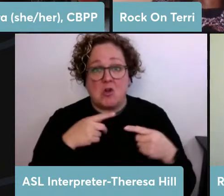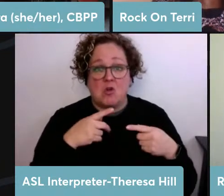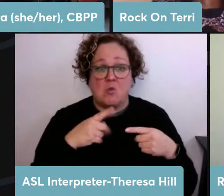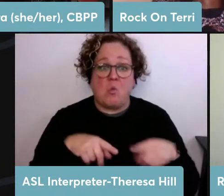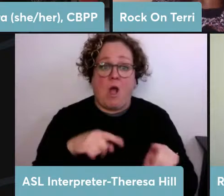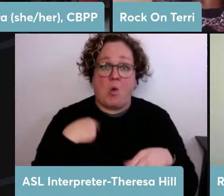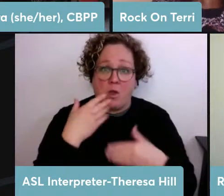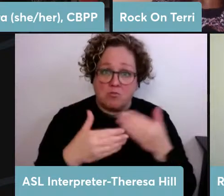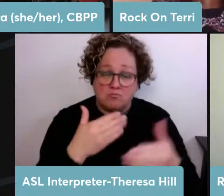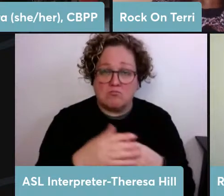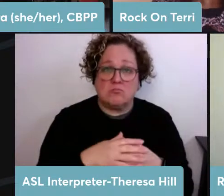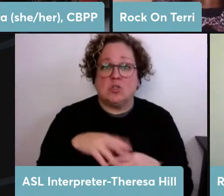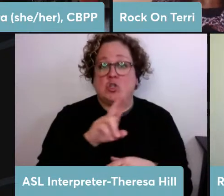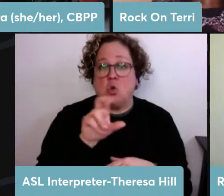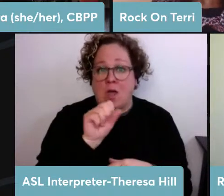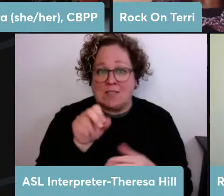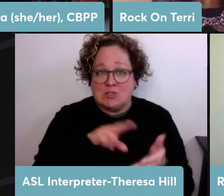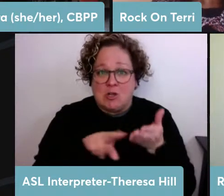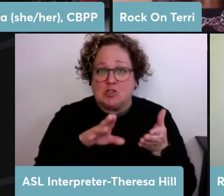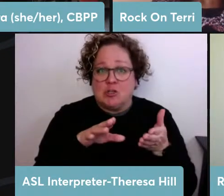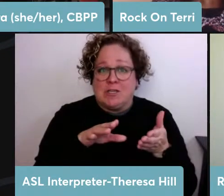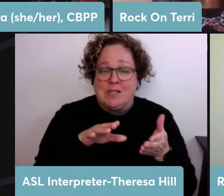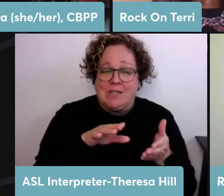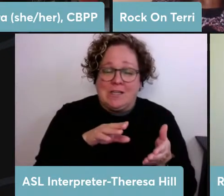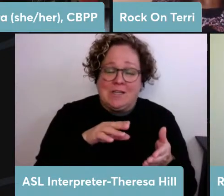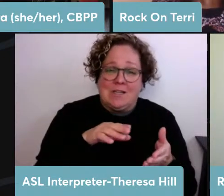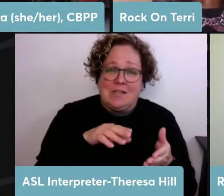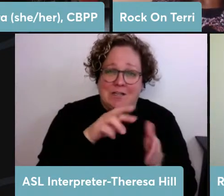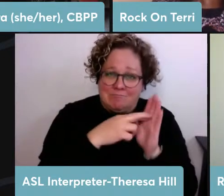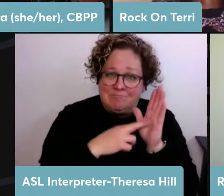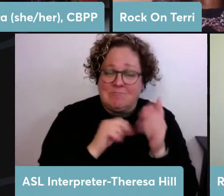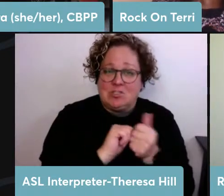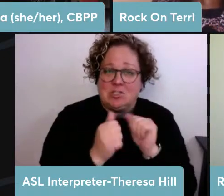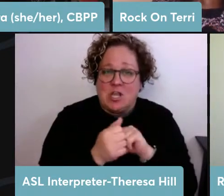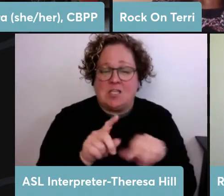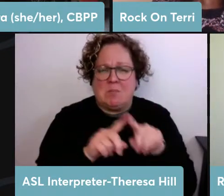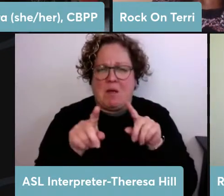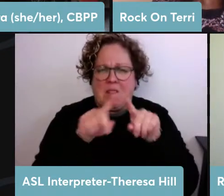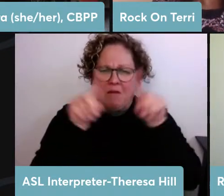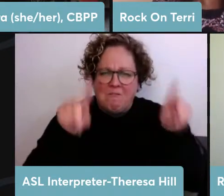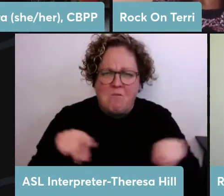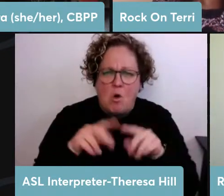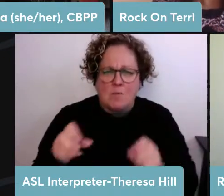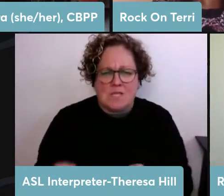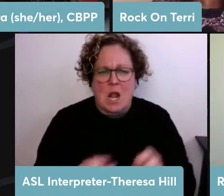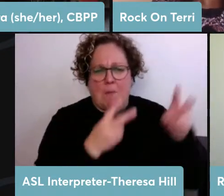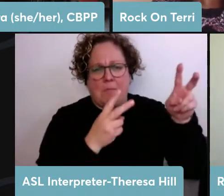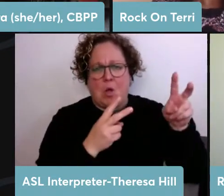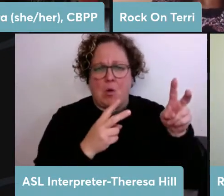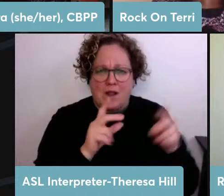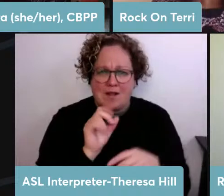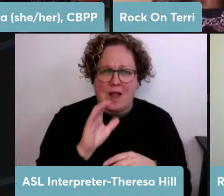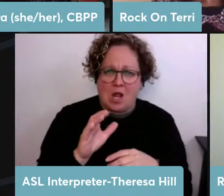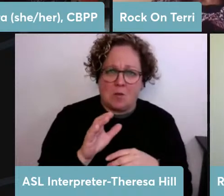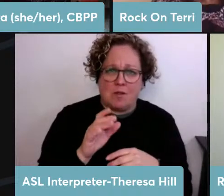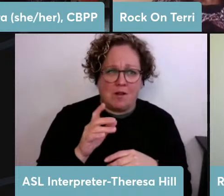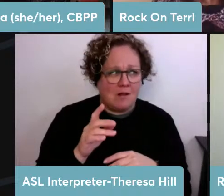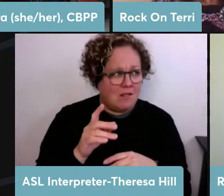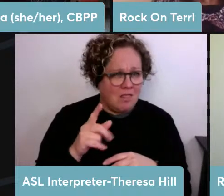U.S. Treasury guidelines changed, but the forms and uploading documents, and these are people in crisis.